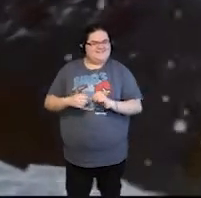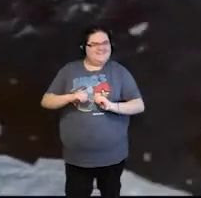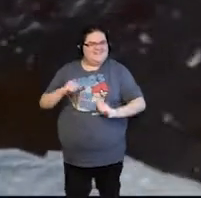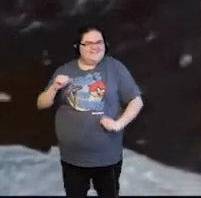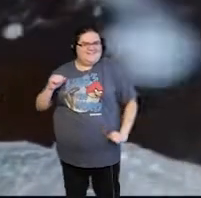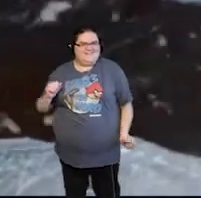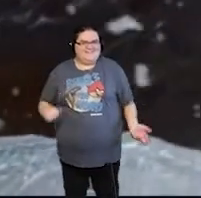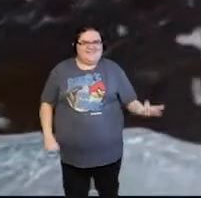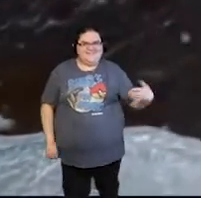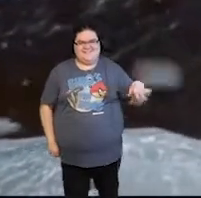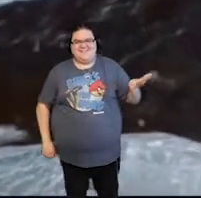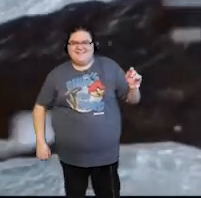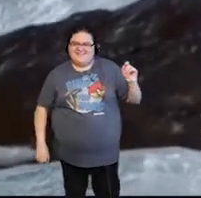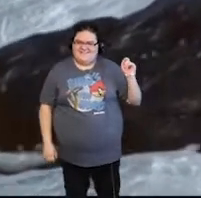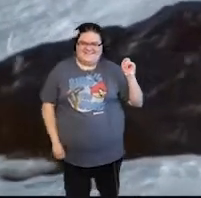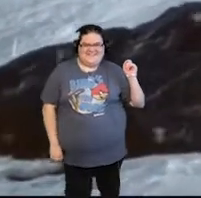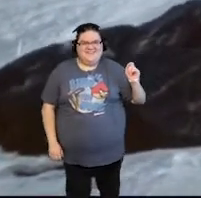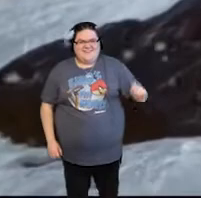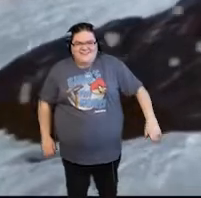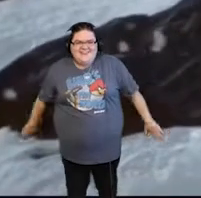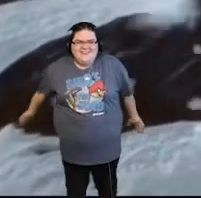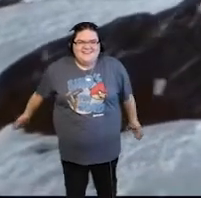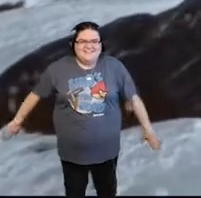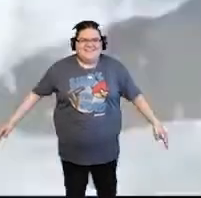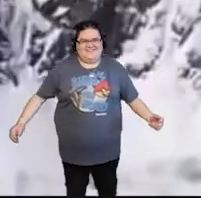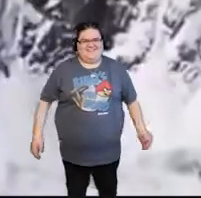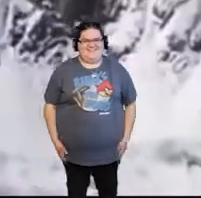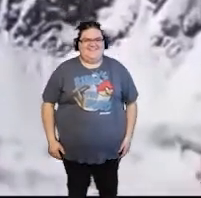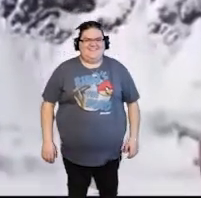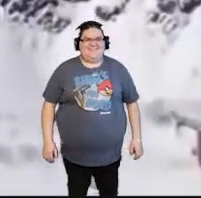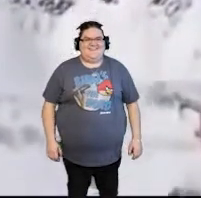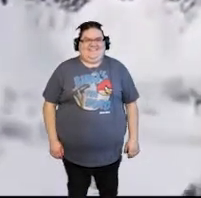times other people that I race to my record look great like Muhammad Ali.